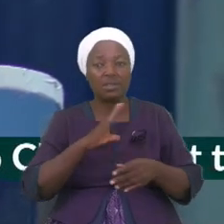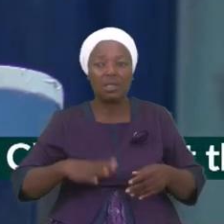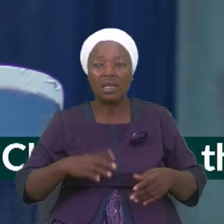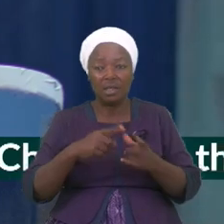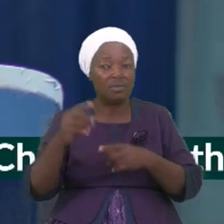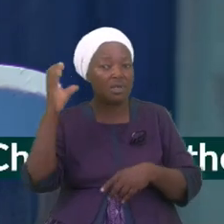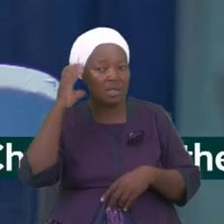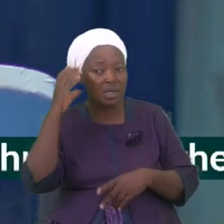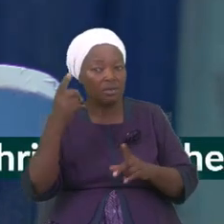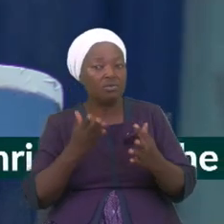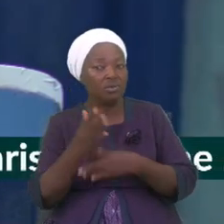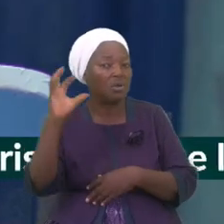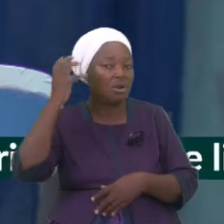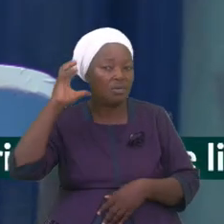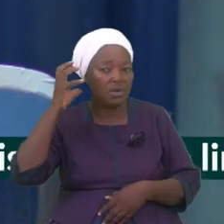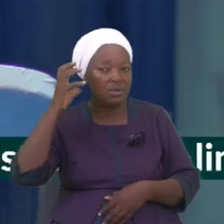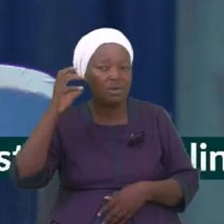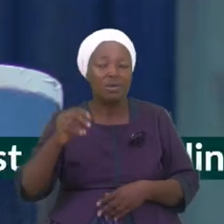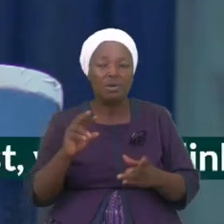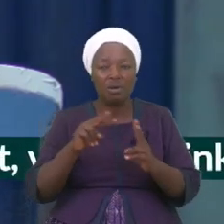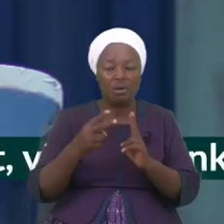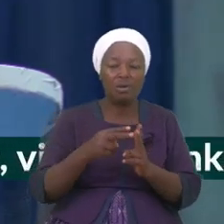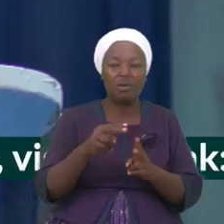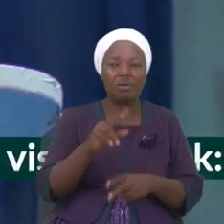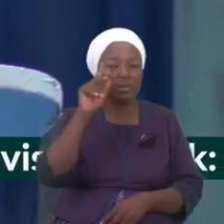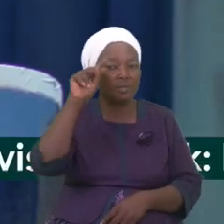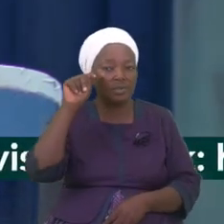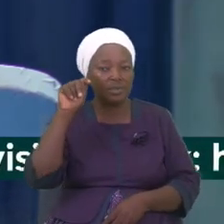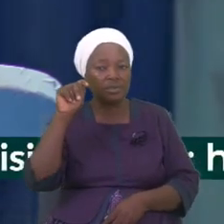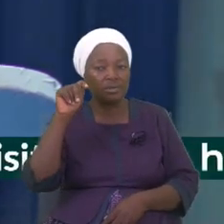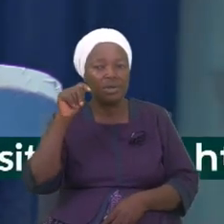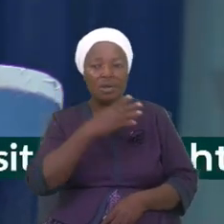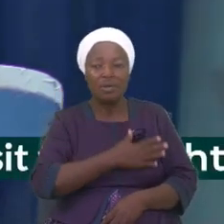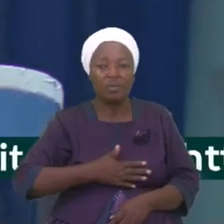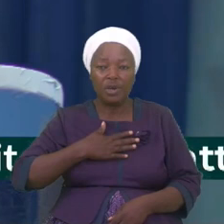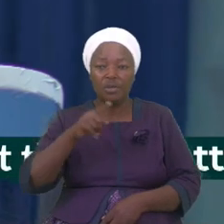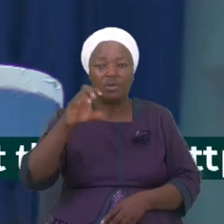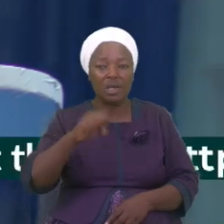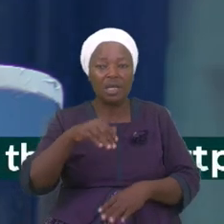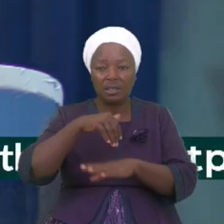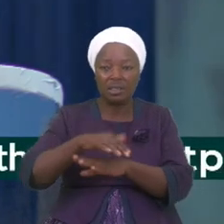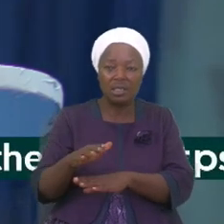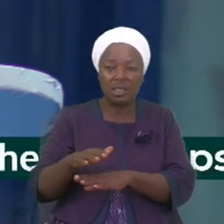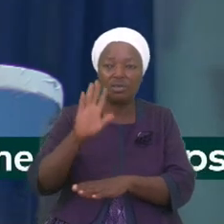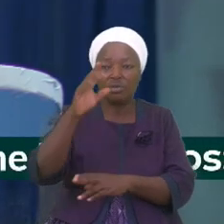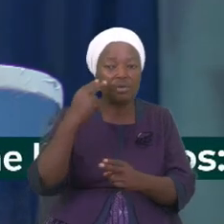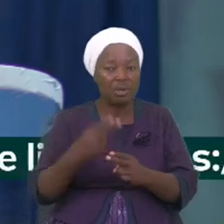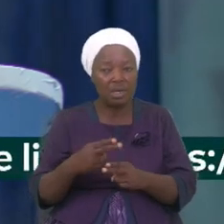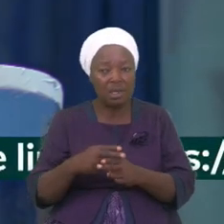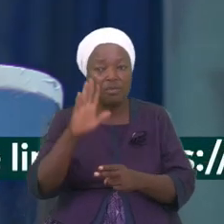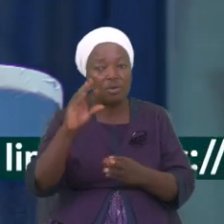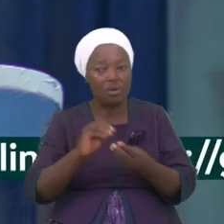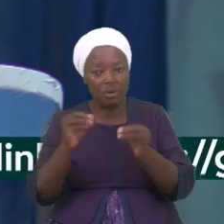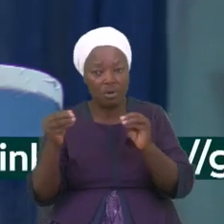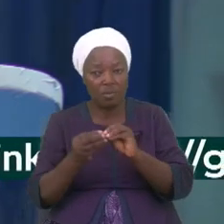the radio or the television, please, you can send your name, your number